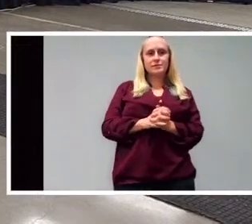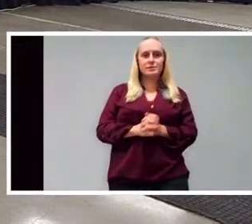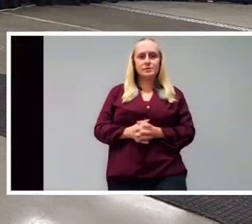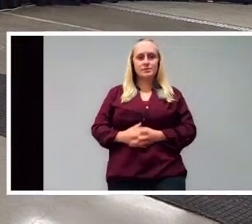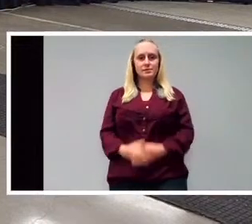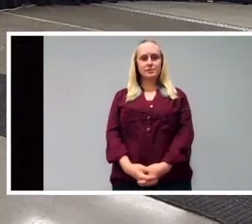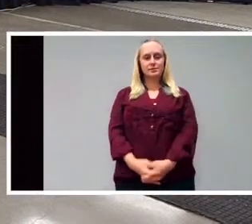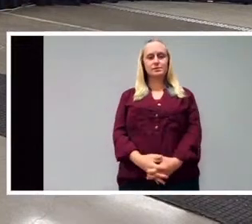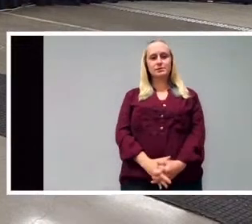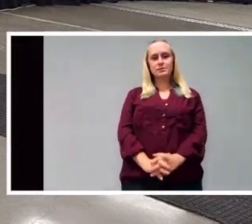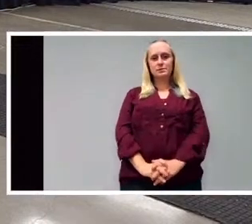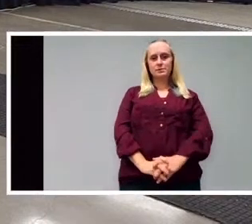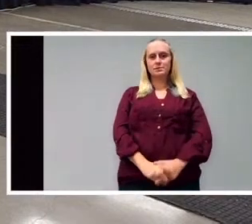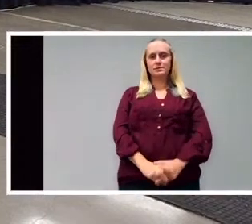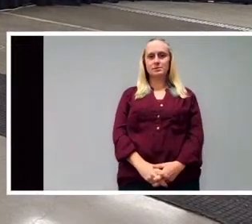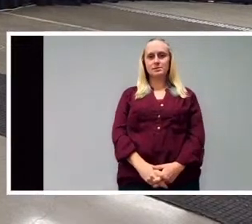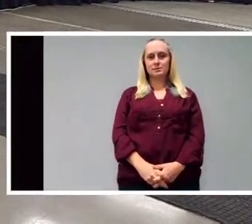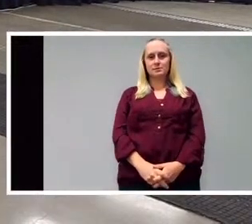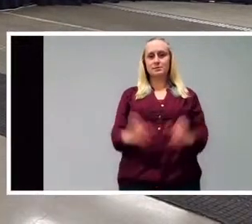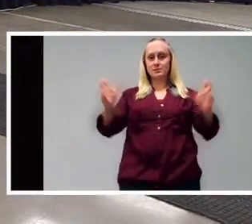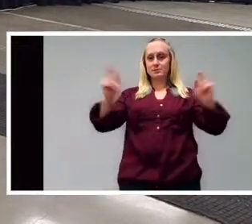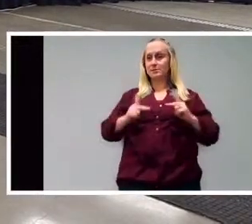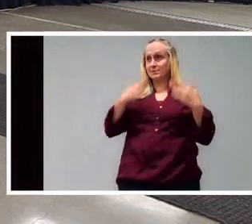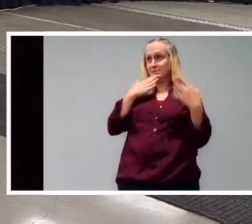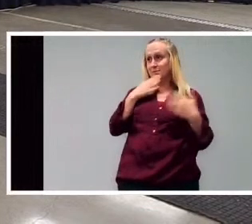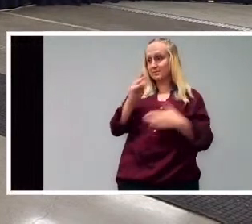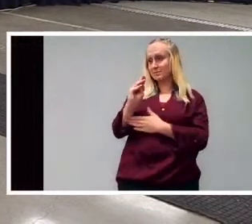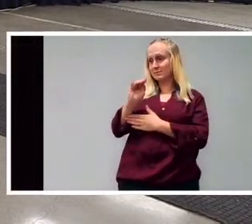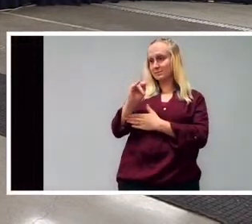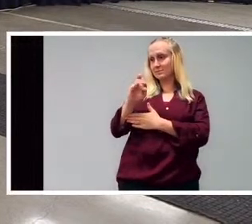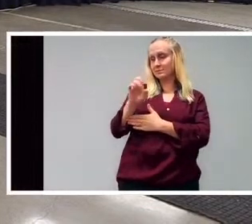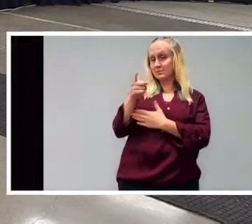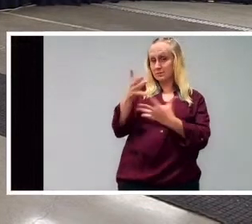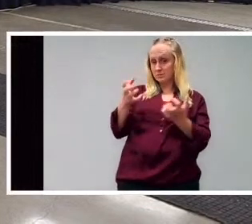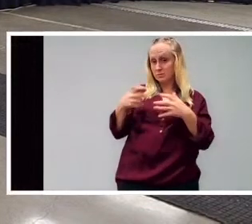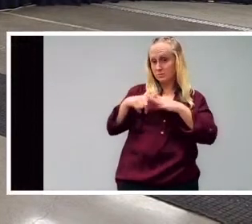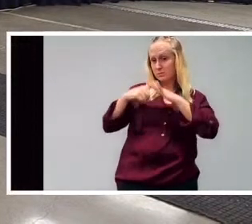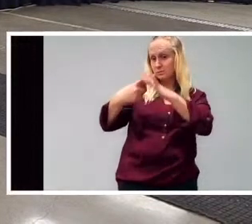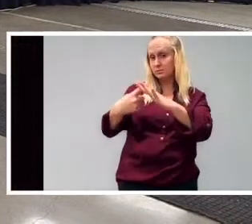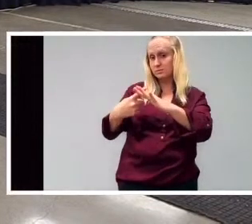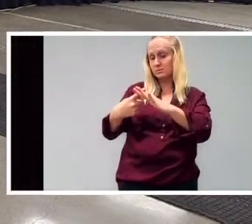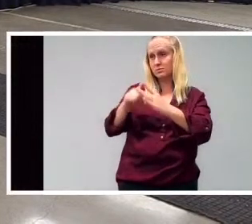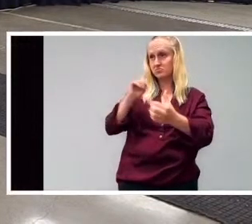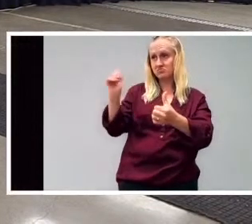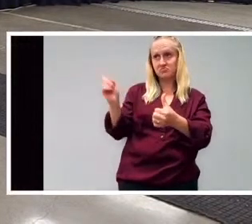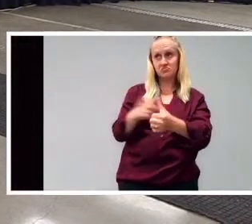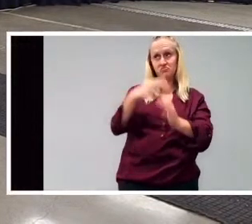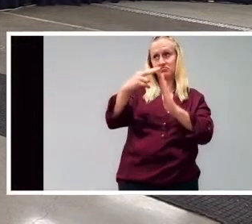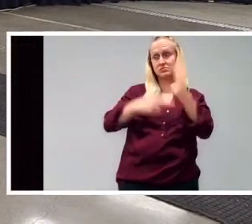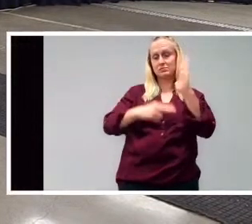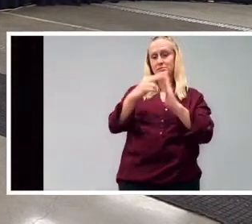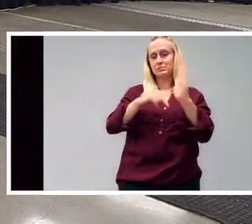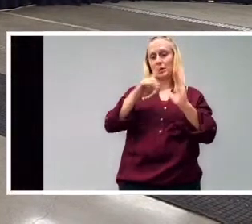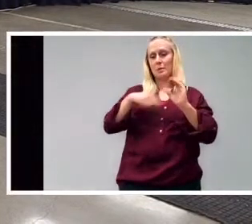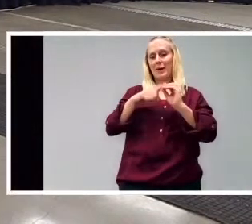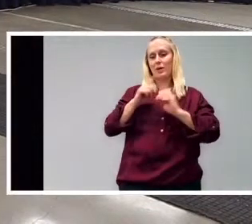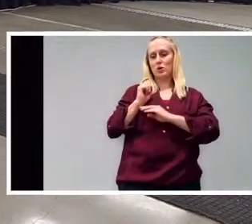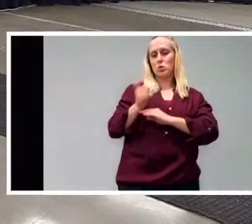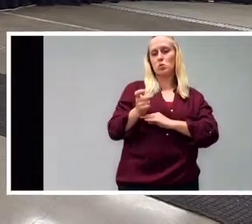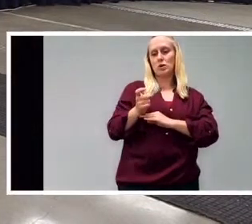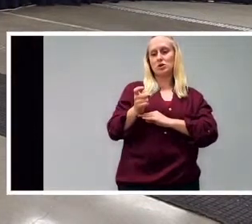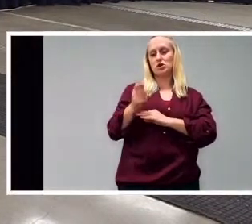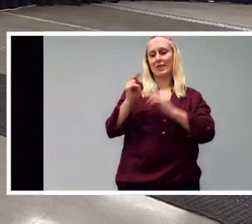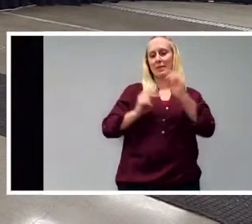All right, we're back. Thank you. Mike, do you want to start off with the first reading of the donation of the building and land where